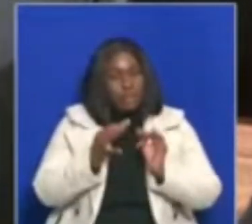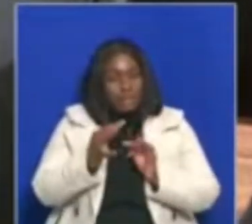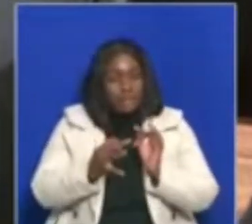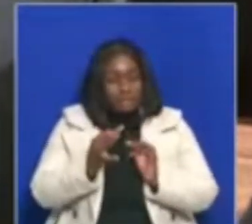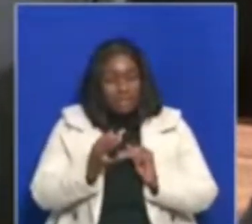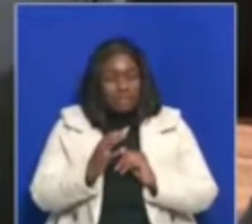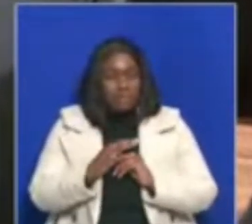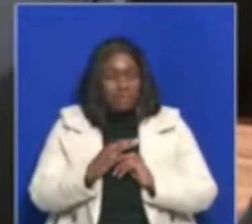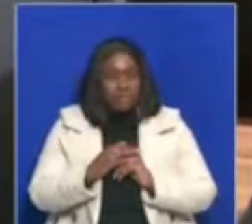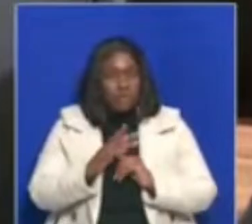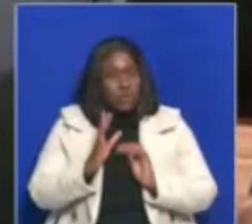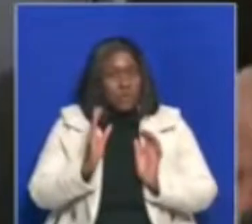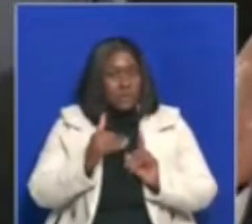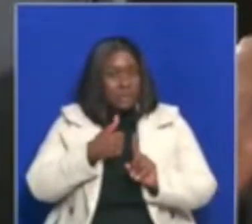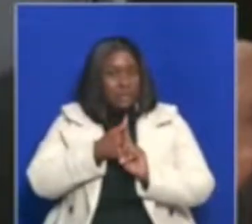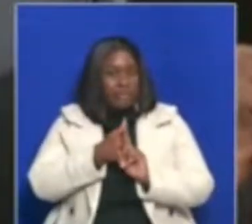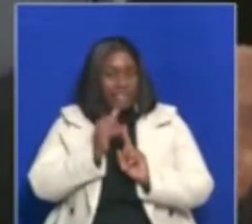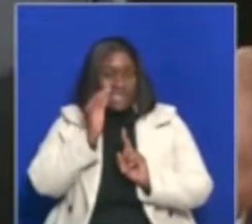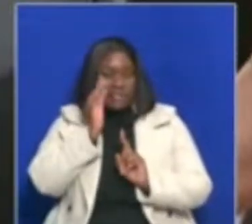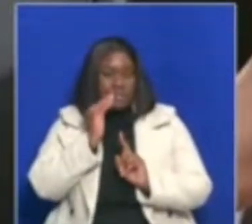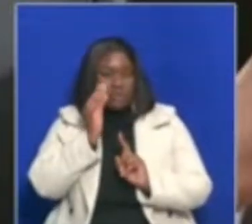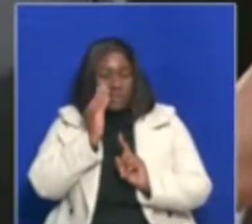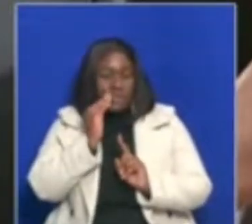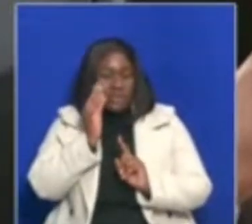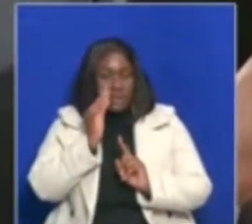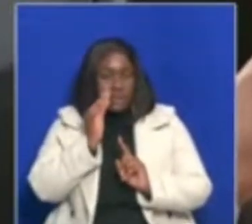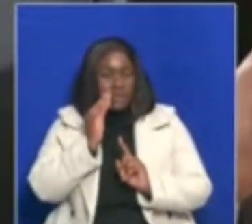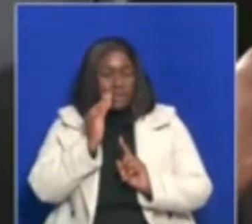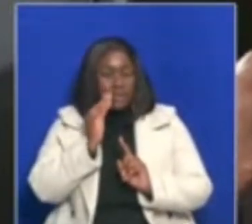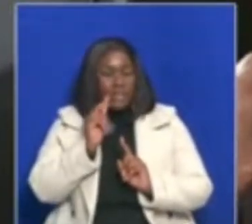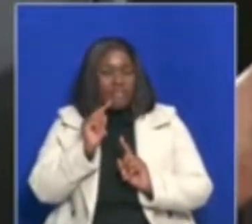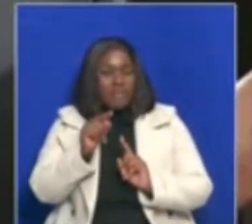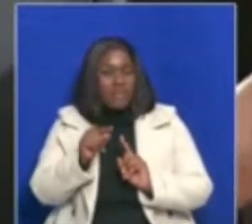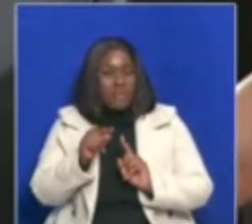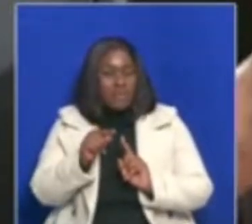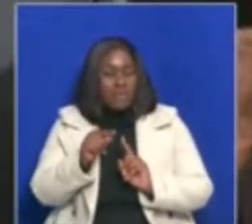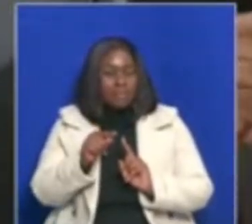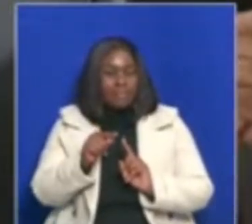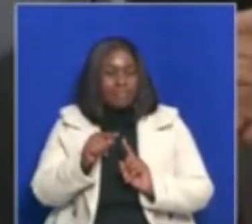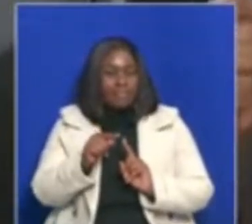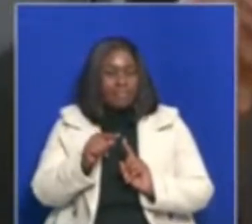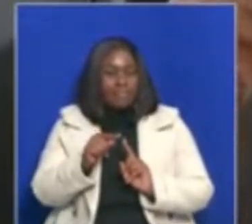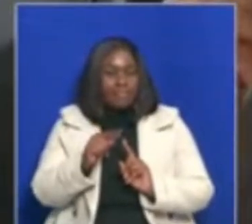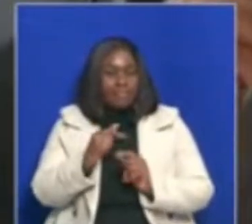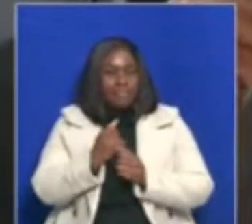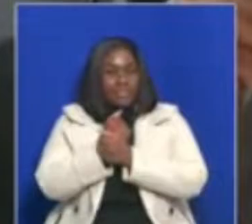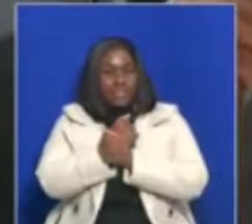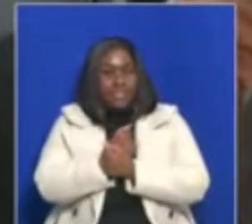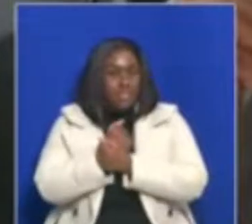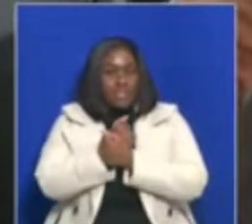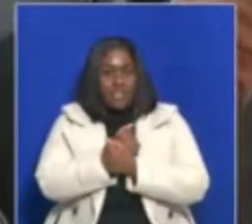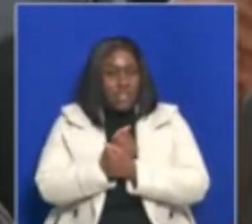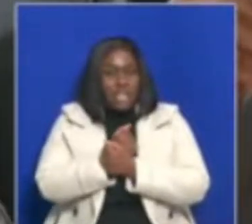encounter in relation to the cash in transit task team. Maybe if you can take the Commission through what you say